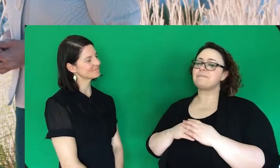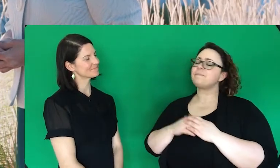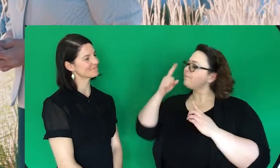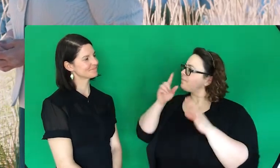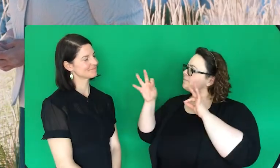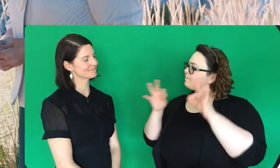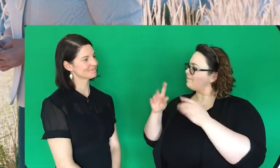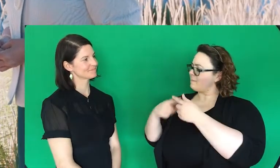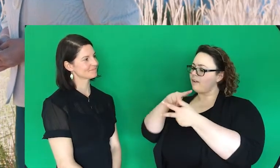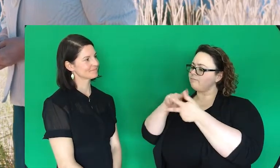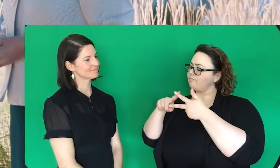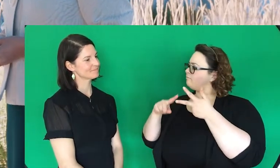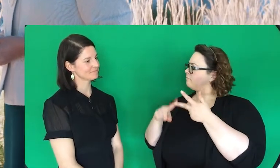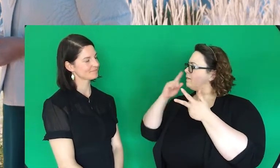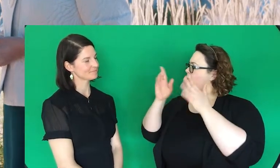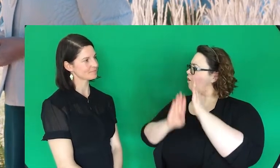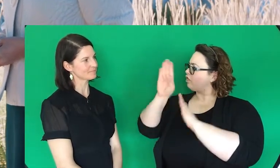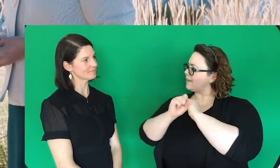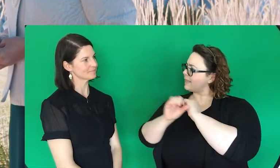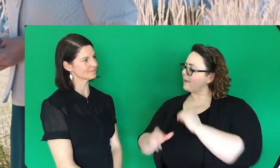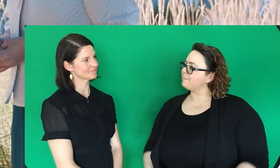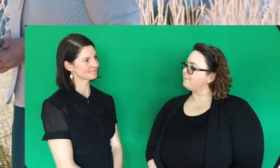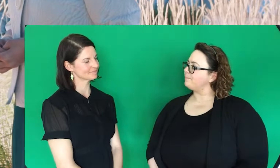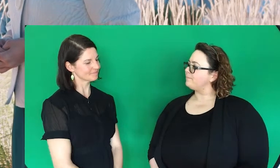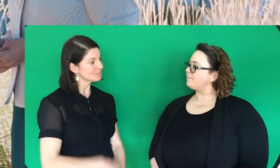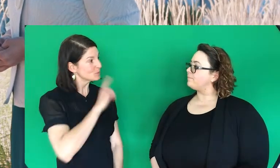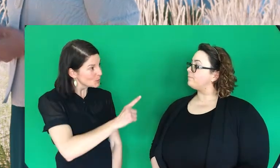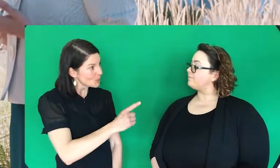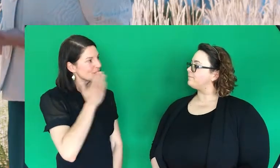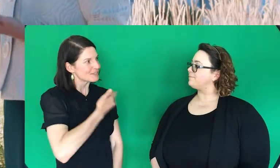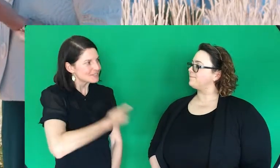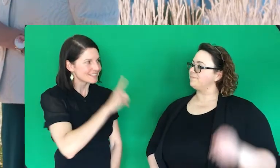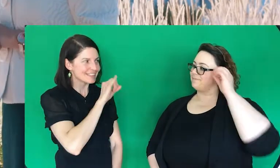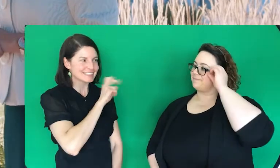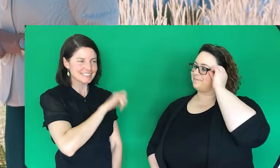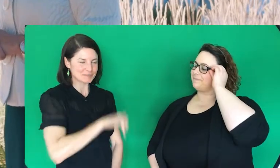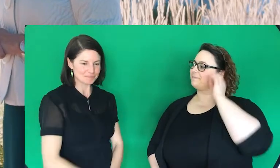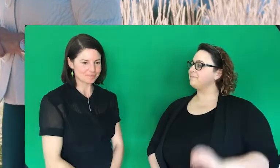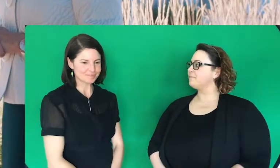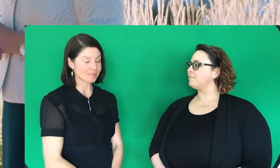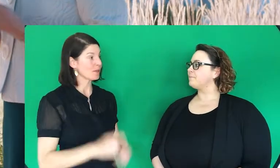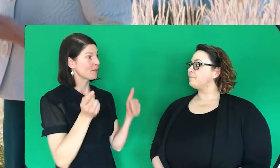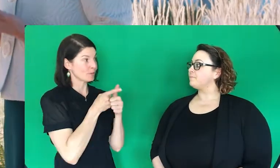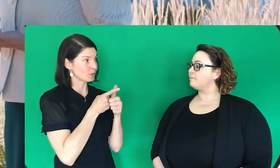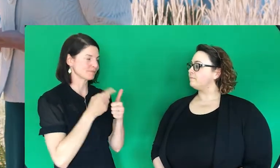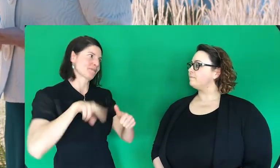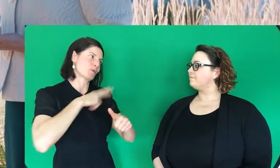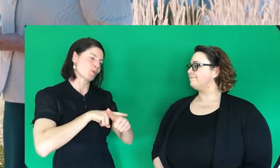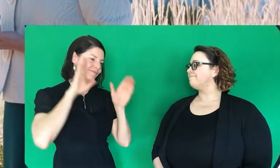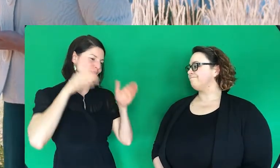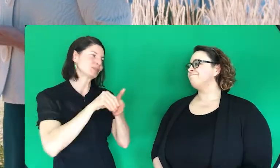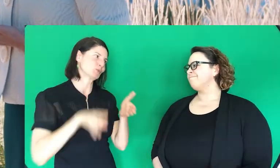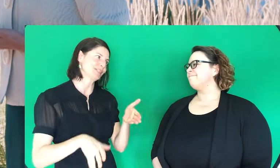us, Lisa. So tell us more about the 3 pillars for the On the Rise campaign. Sure, thanks for having me, Lindsay. Our first pillar,